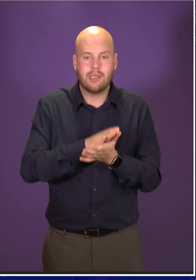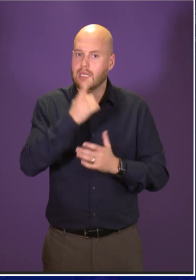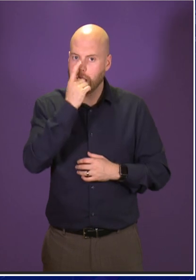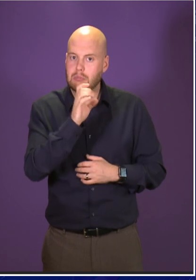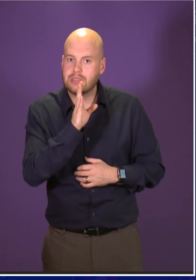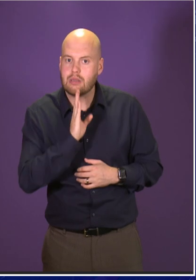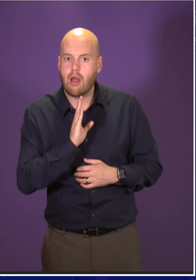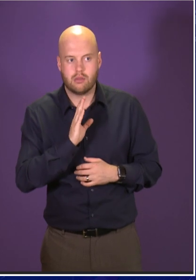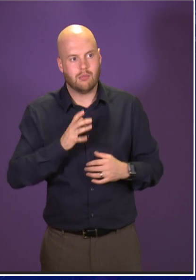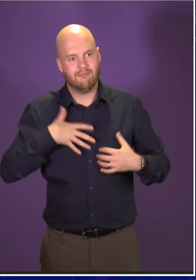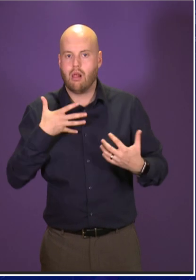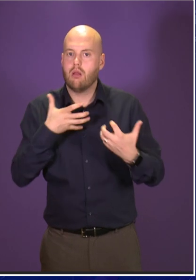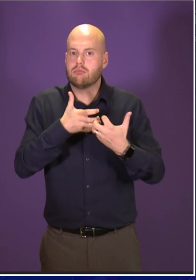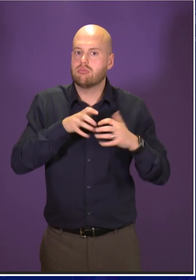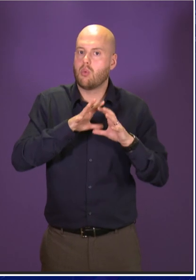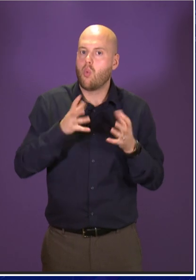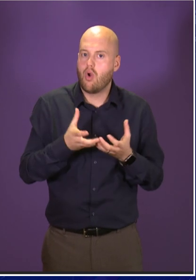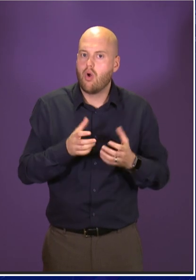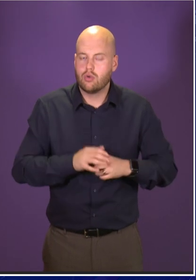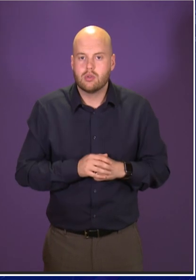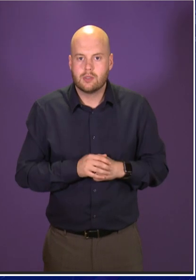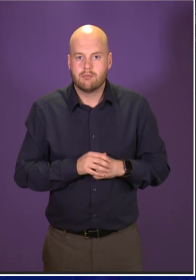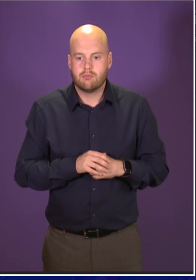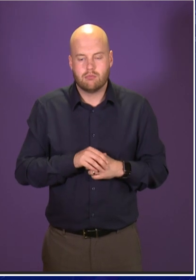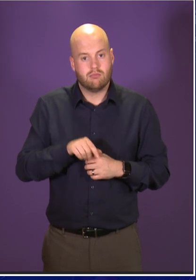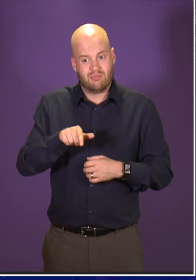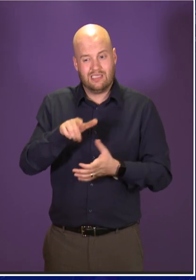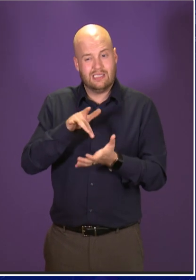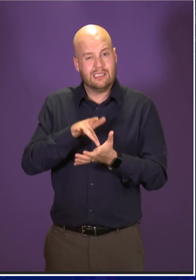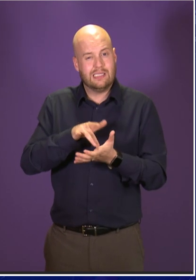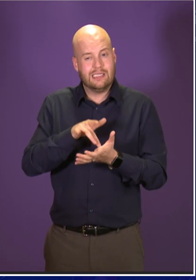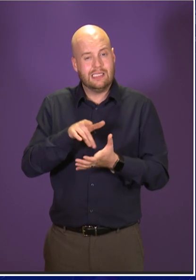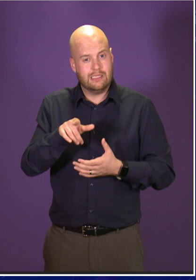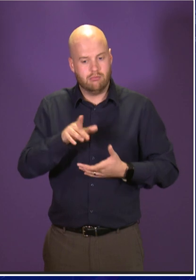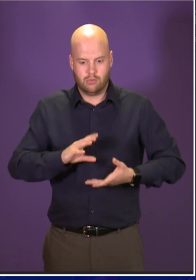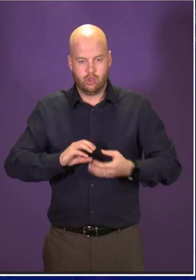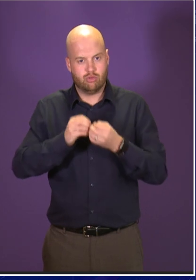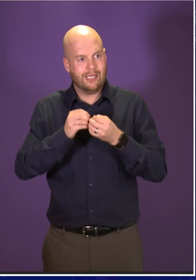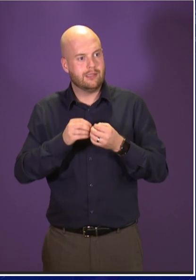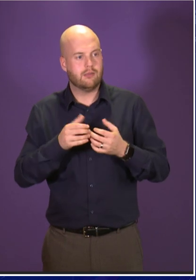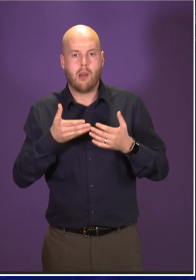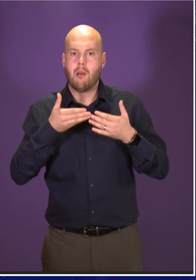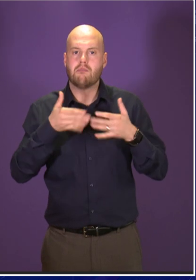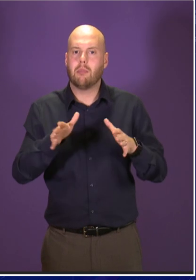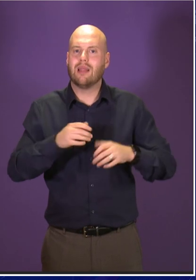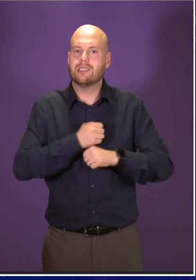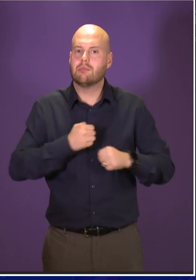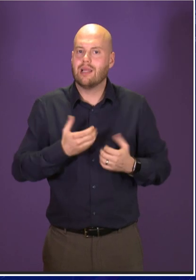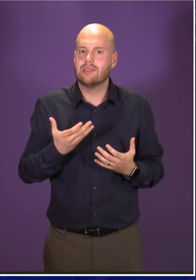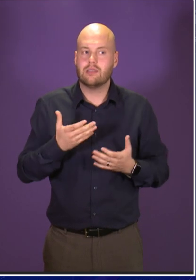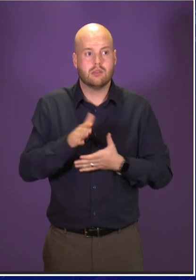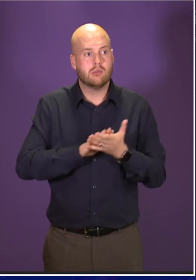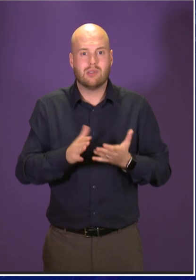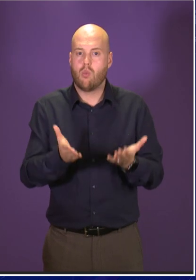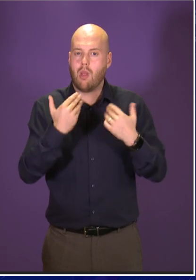contemporary world. A city that's capable of creating a public space, a common square, a community in every